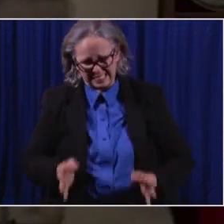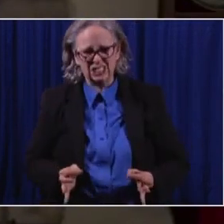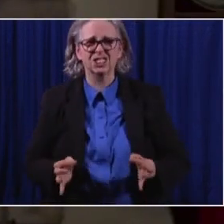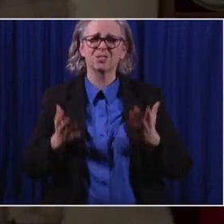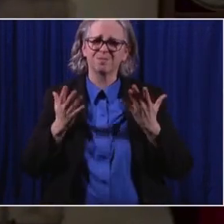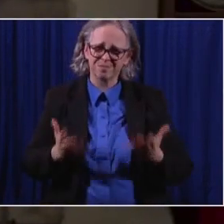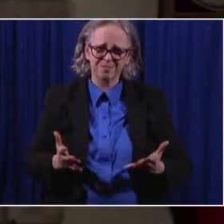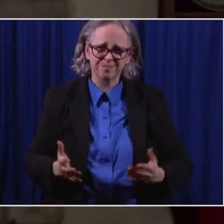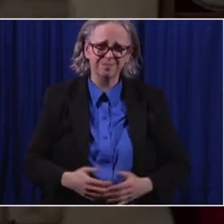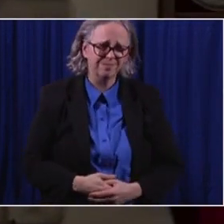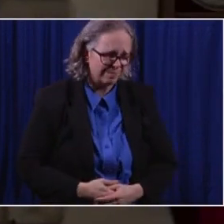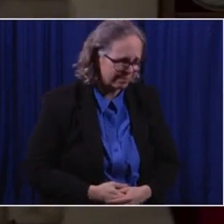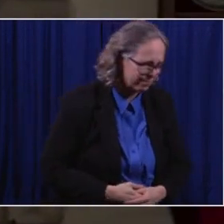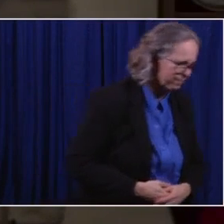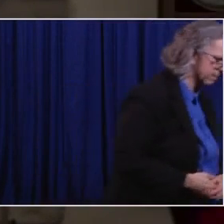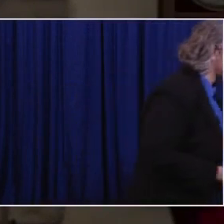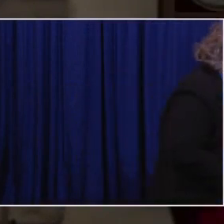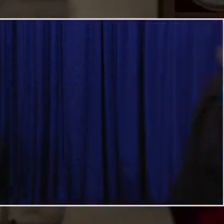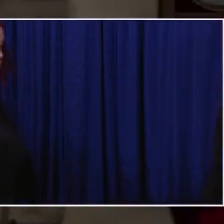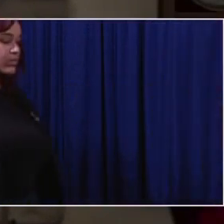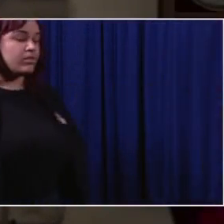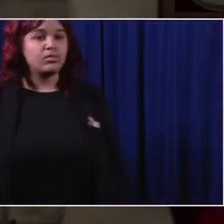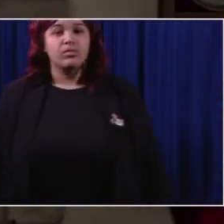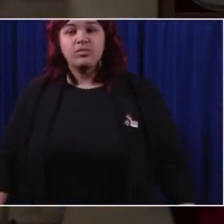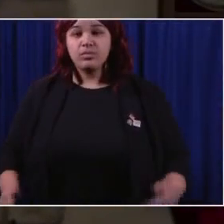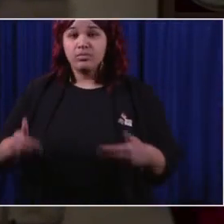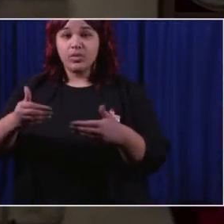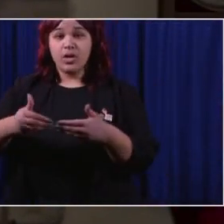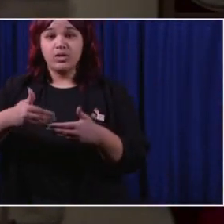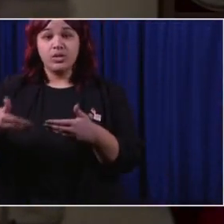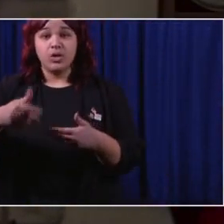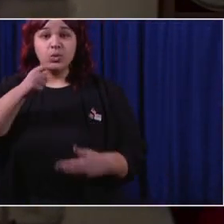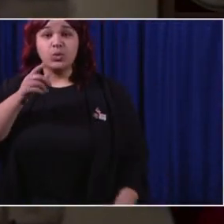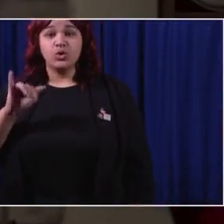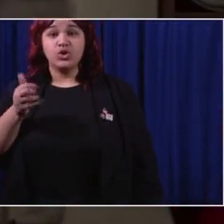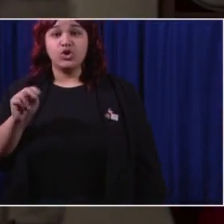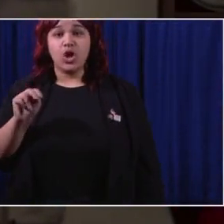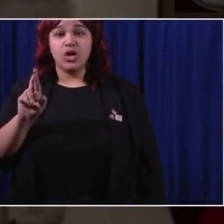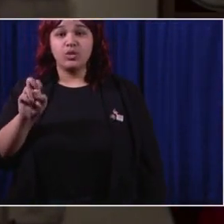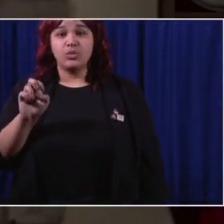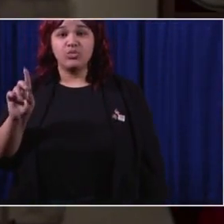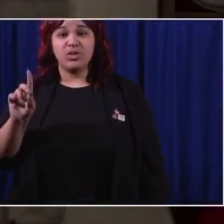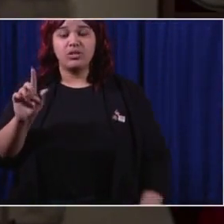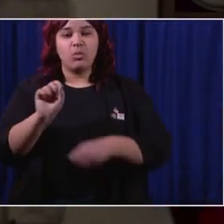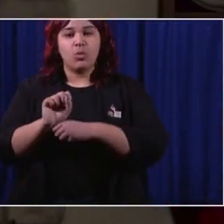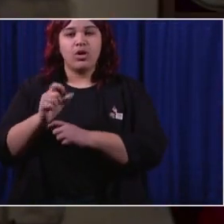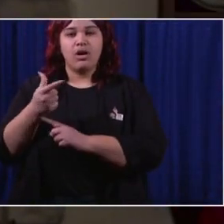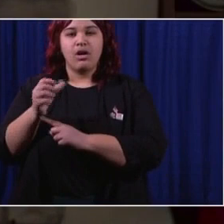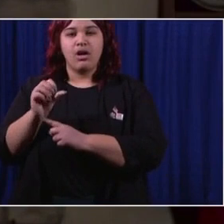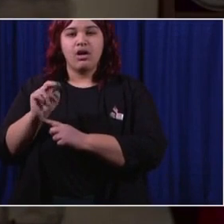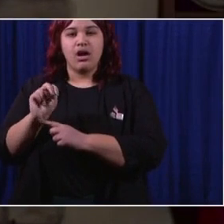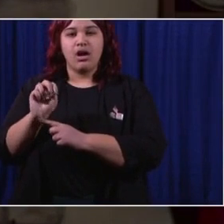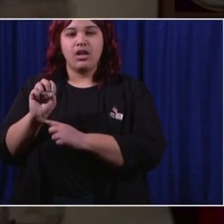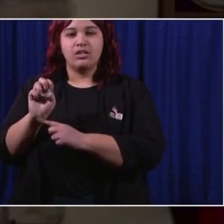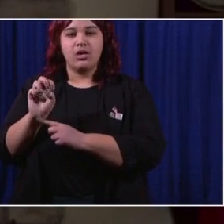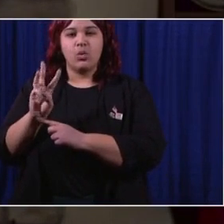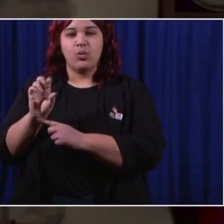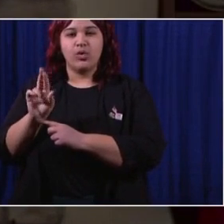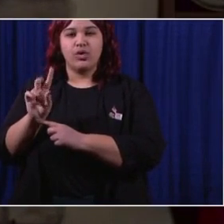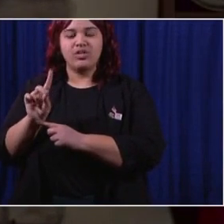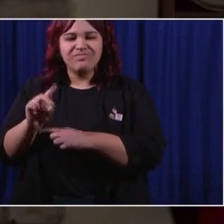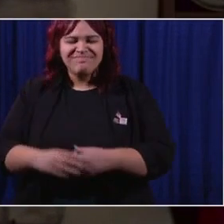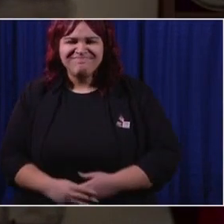Next question is from John Reed at Gongwer. Good afternoon, Governor. Hey, John. You mentioned that for the